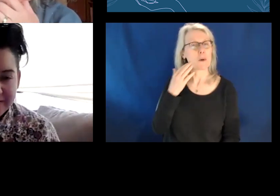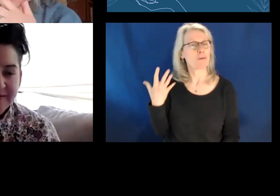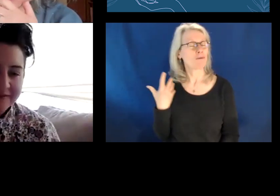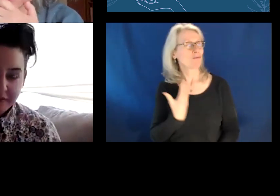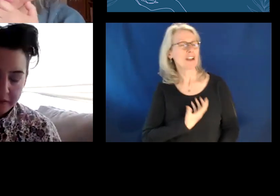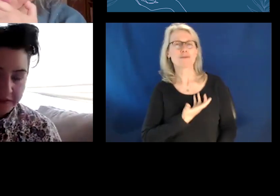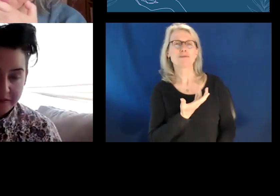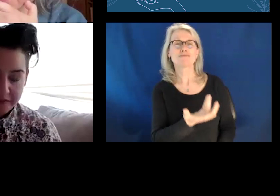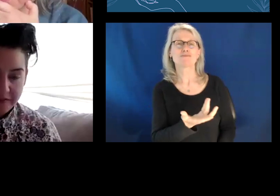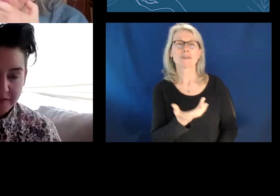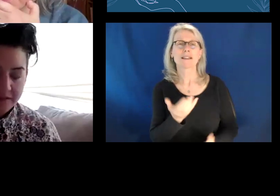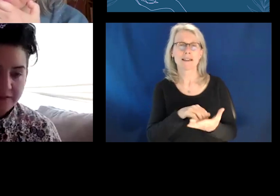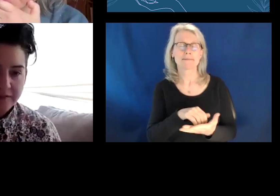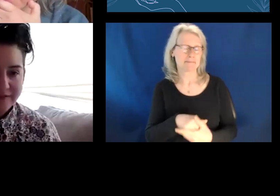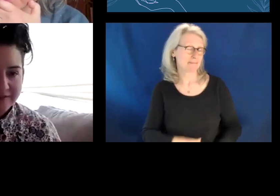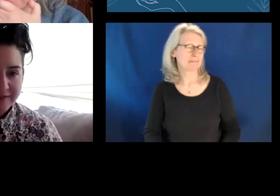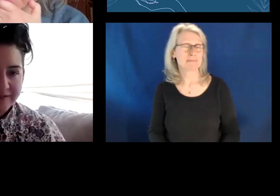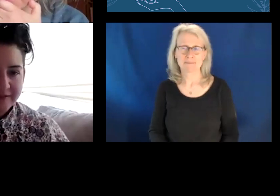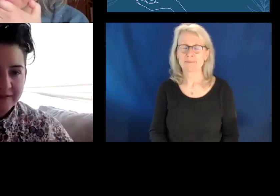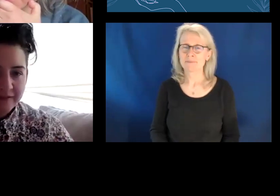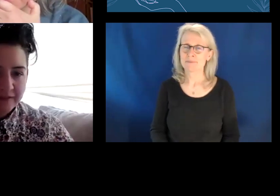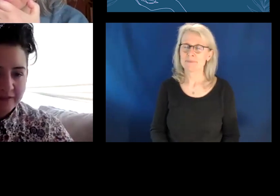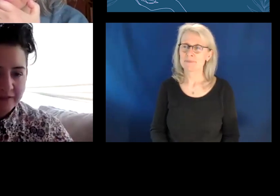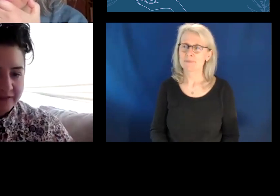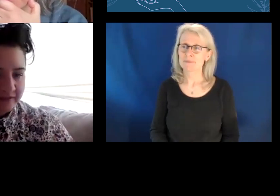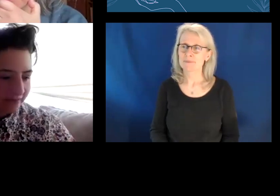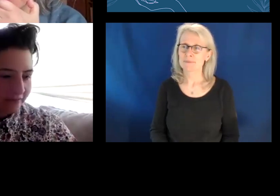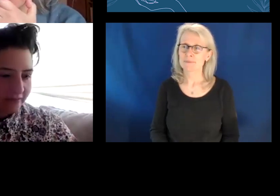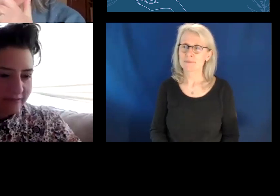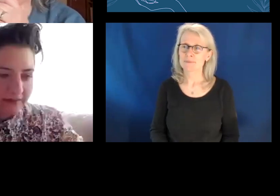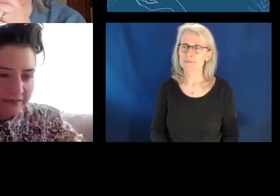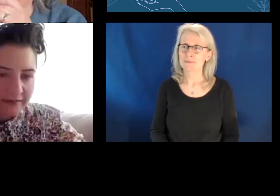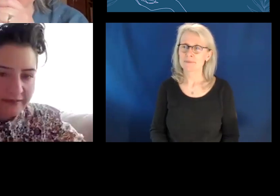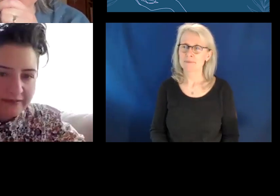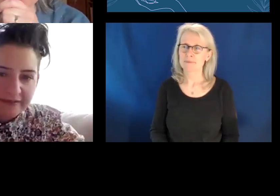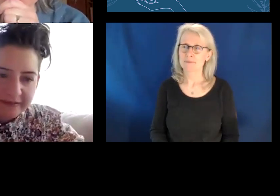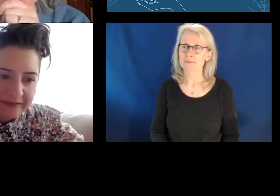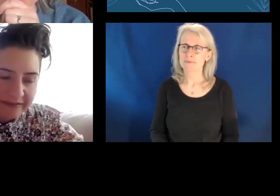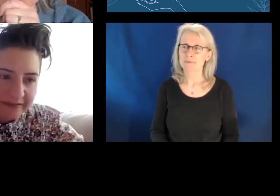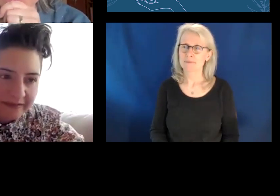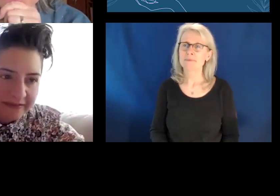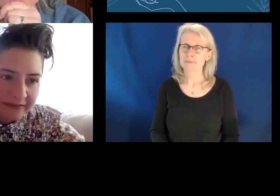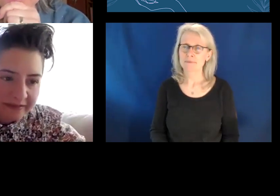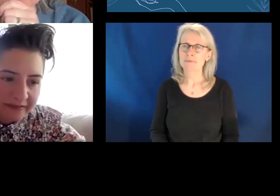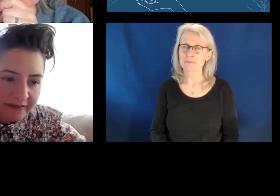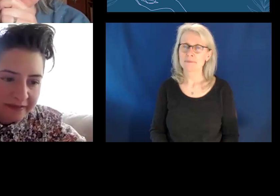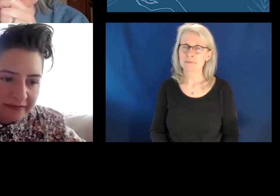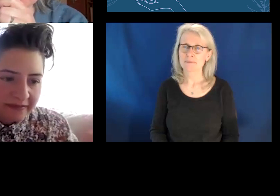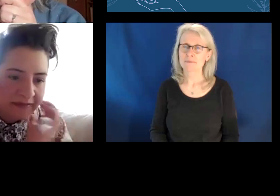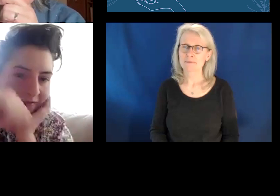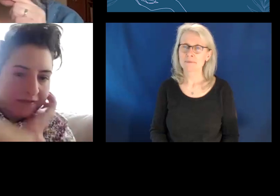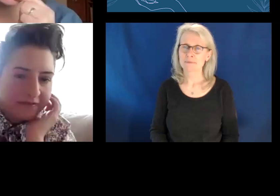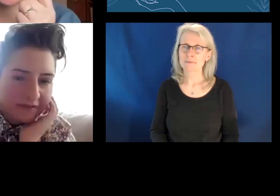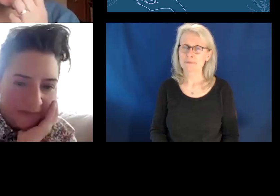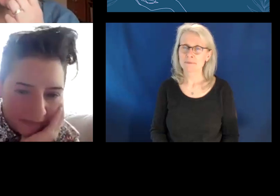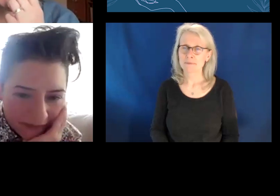And I also think about, and it sounds like a lot of us have been hinting at the question of who takes